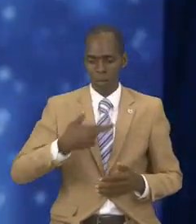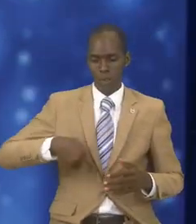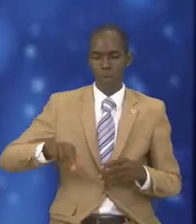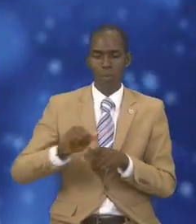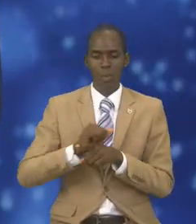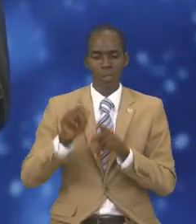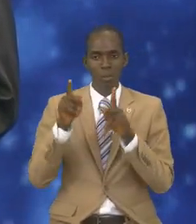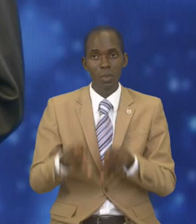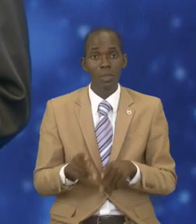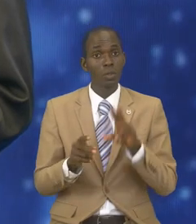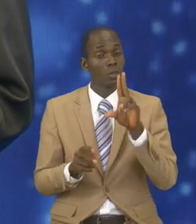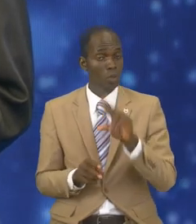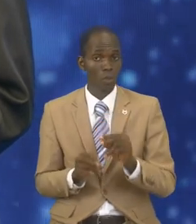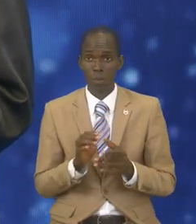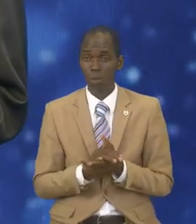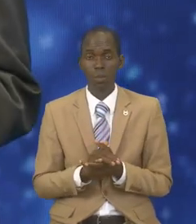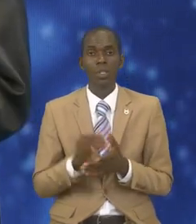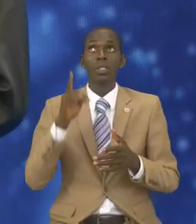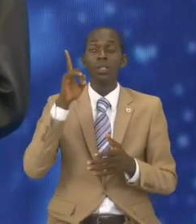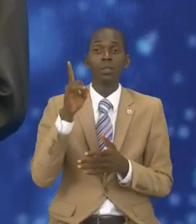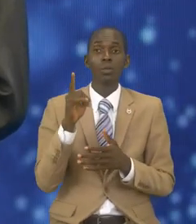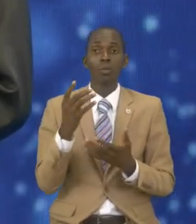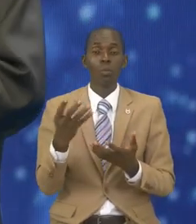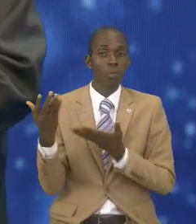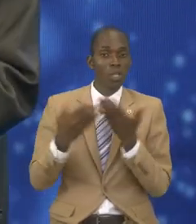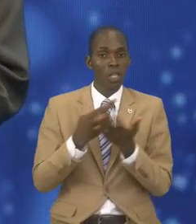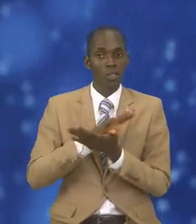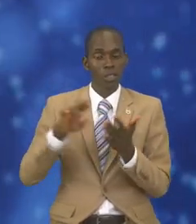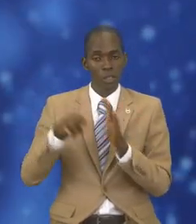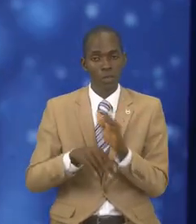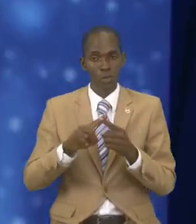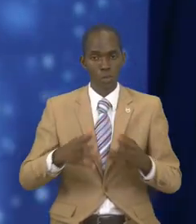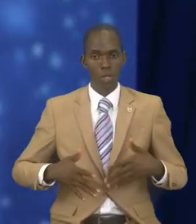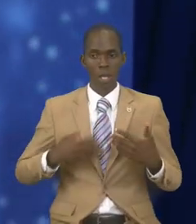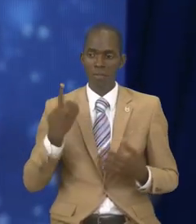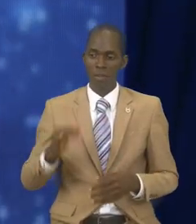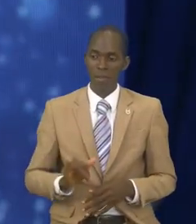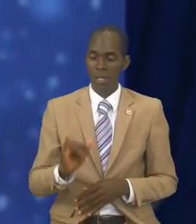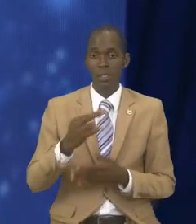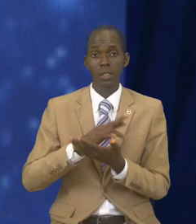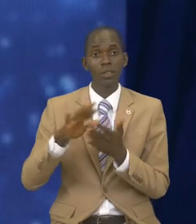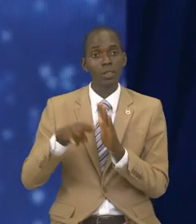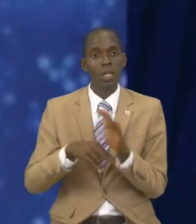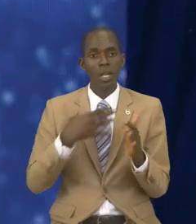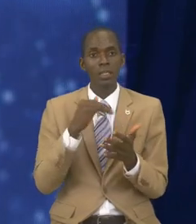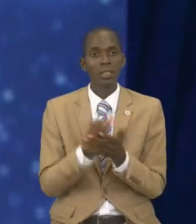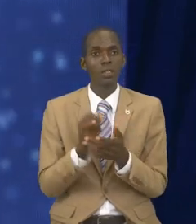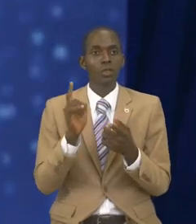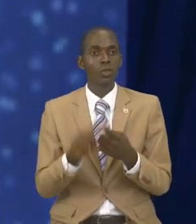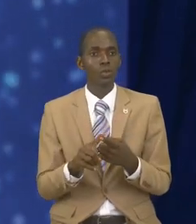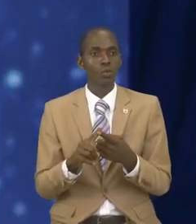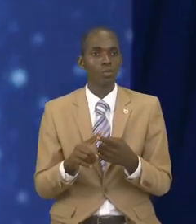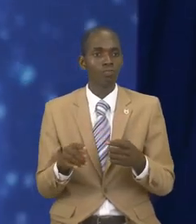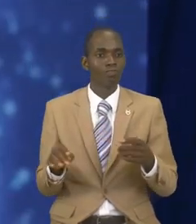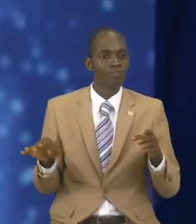brings into your life righteousness, everlasting righteousness. Then it says, to seal the vision